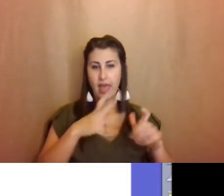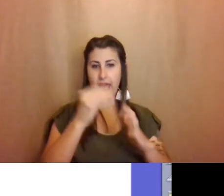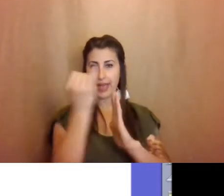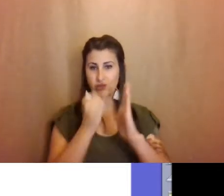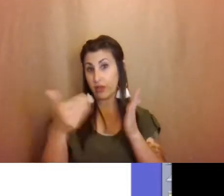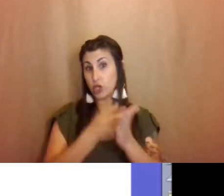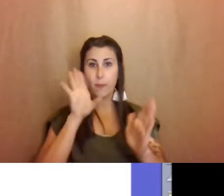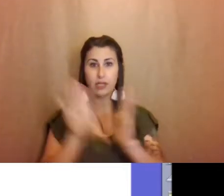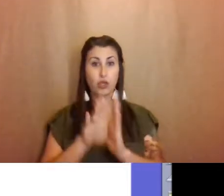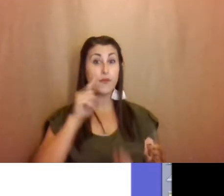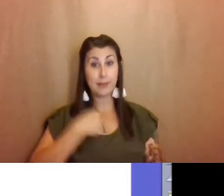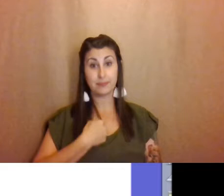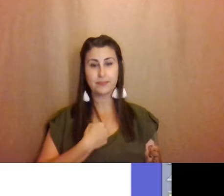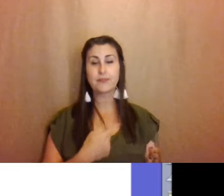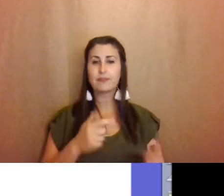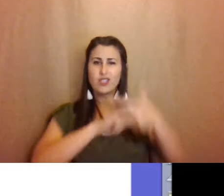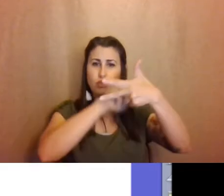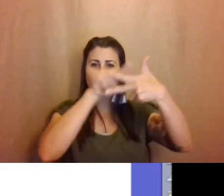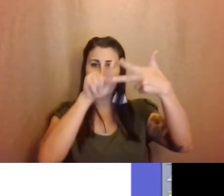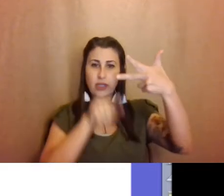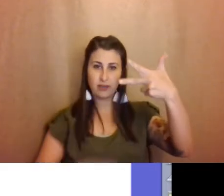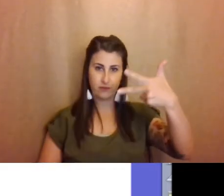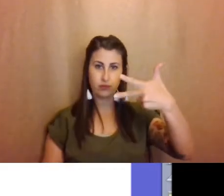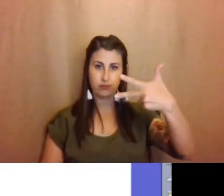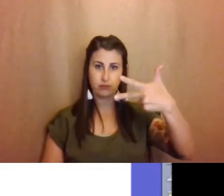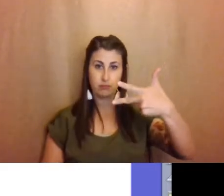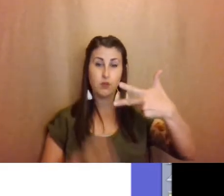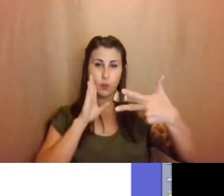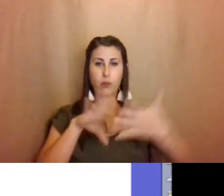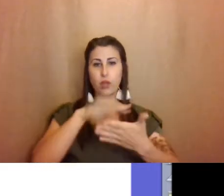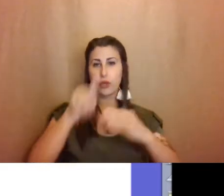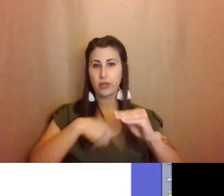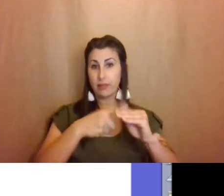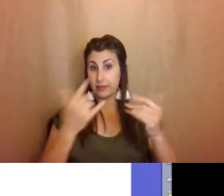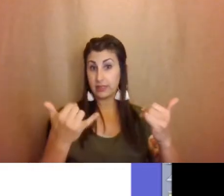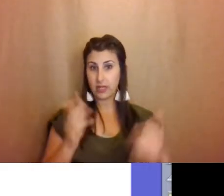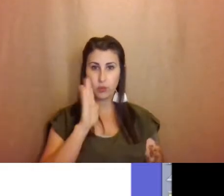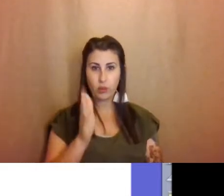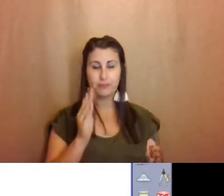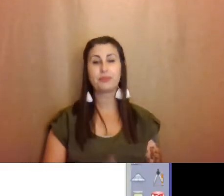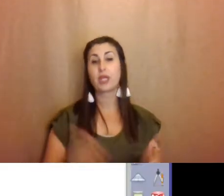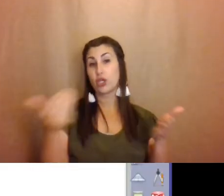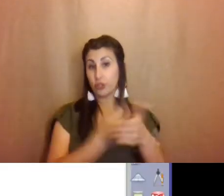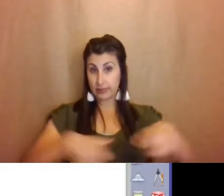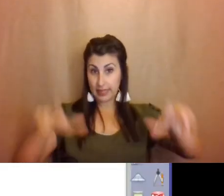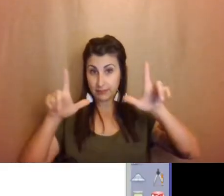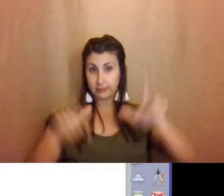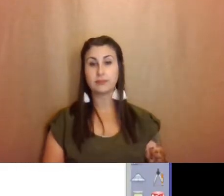draw that new picture for me. All right, so there are 3 different types that we're going to go over today. Next